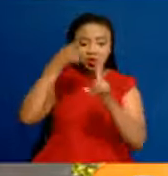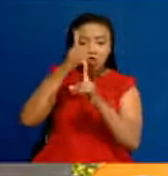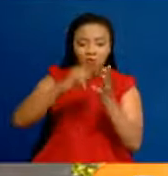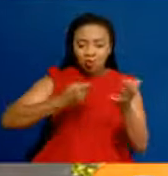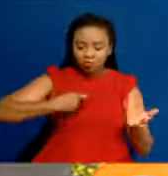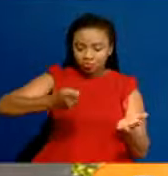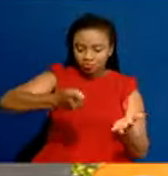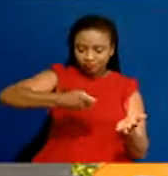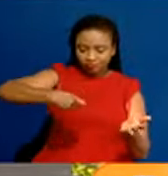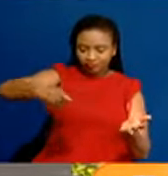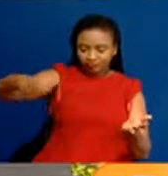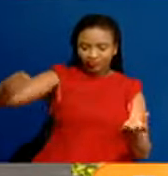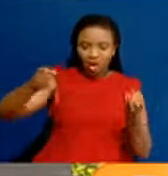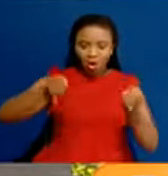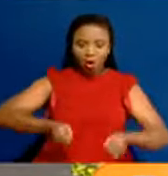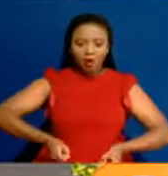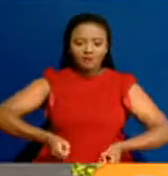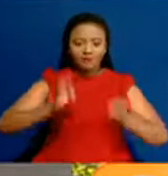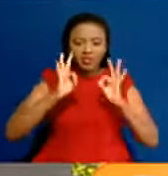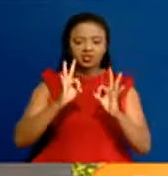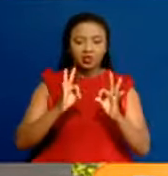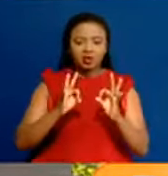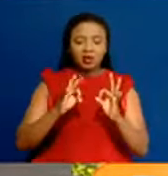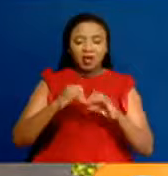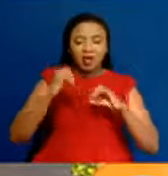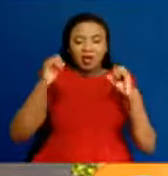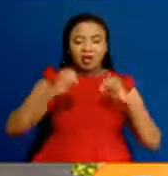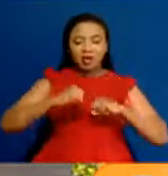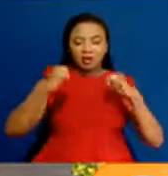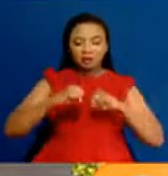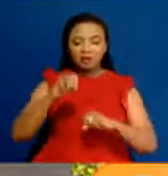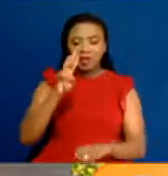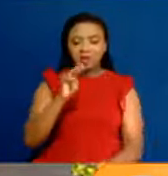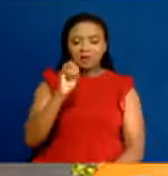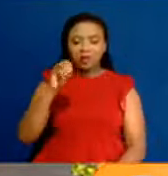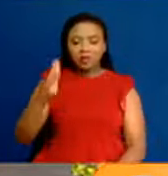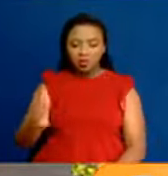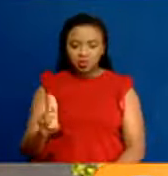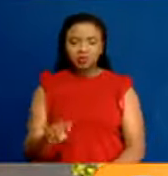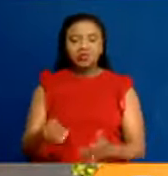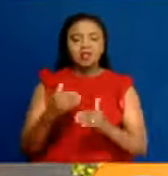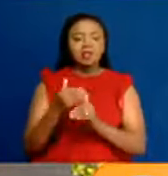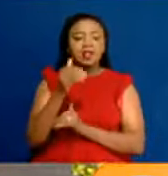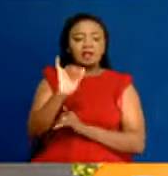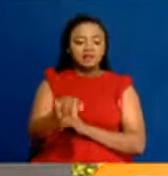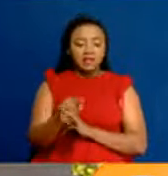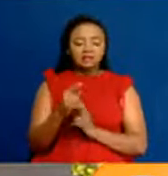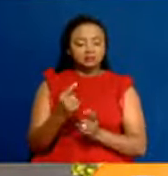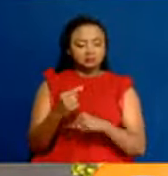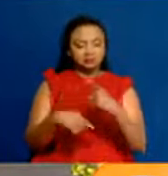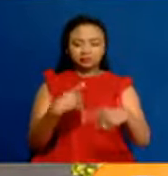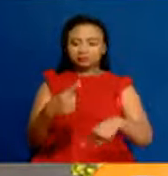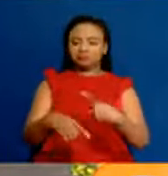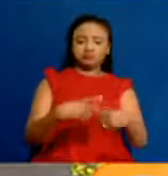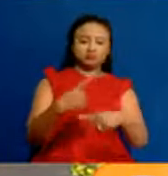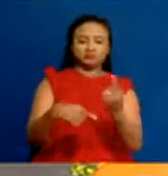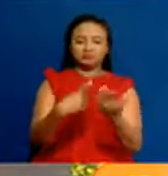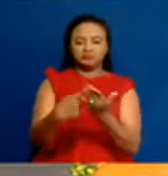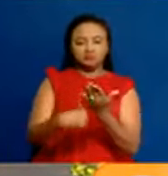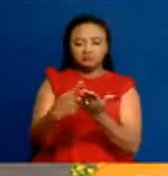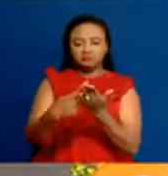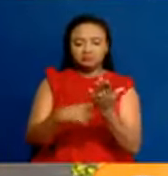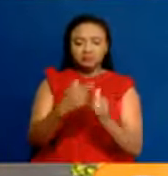saini rasmi mkataba wa maelewano, kisha kuendeleza mazungumzo hayo kwa takriban